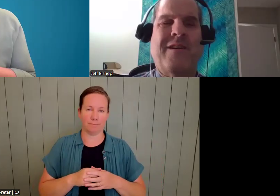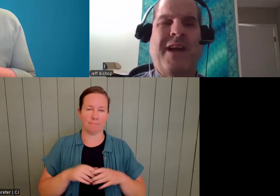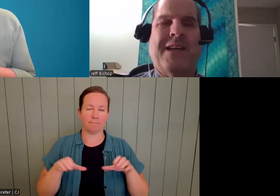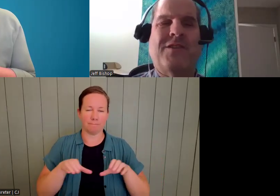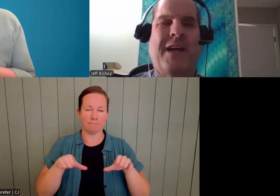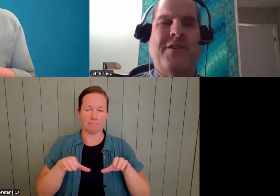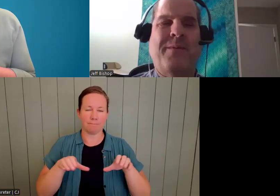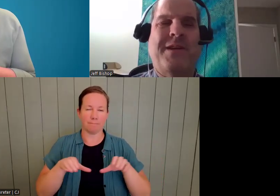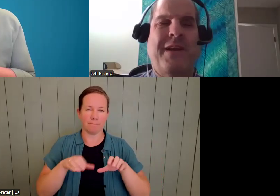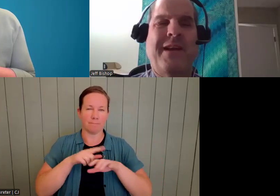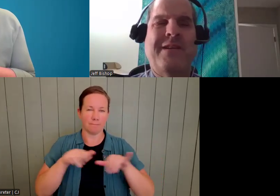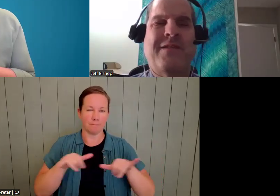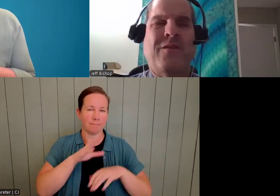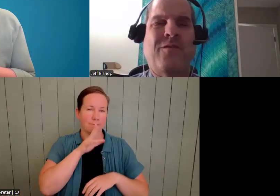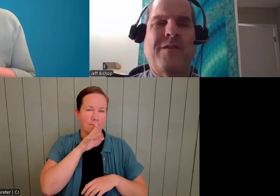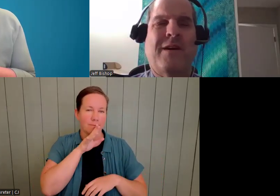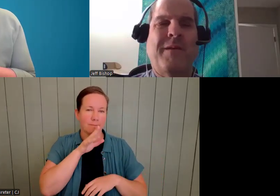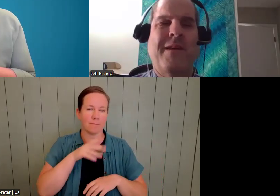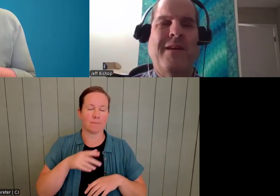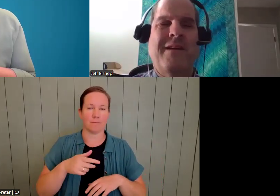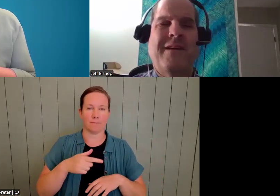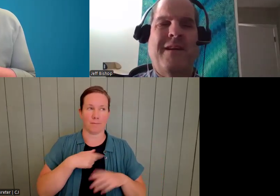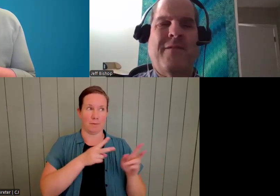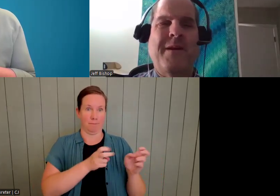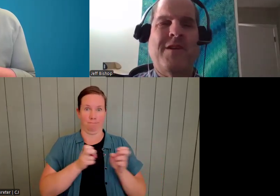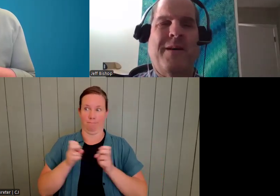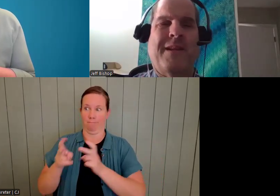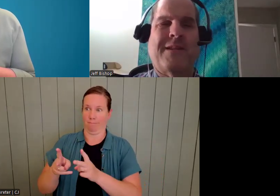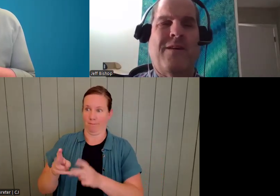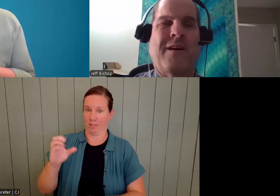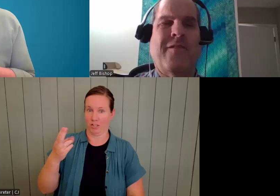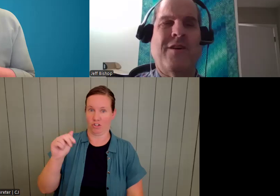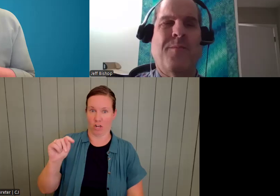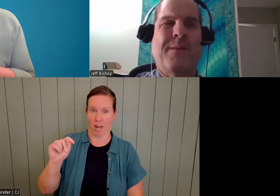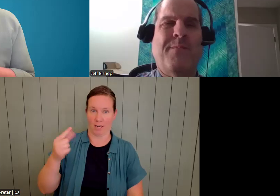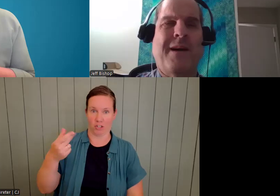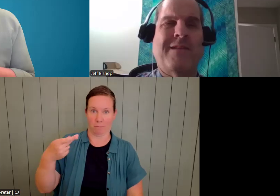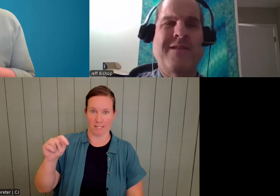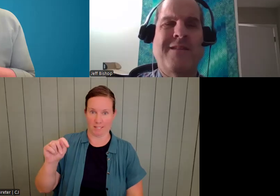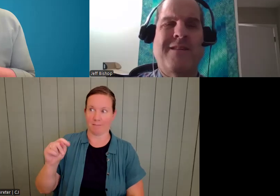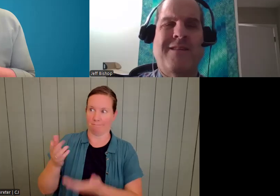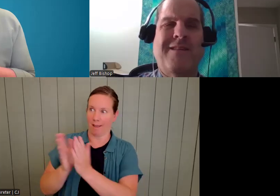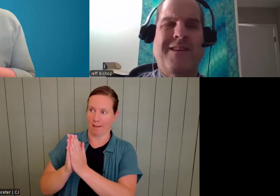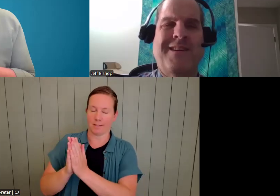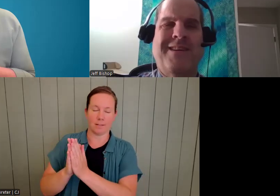I'm going to ask ChatGPT to tell me information about this. So I'm going to open up a